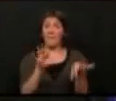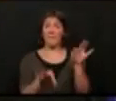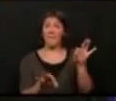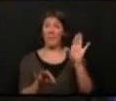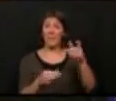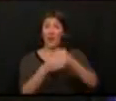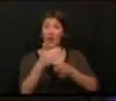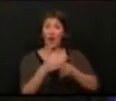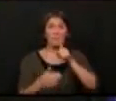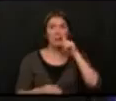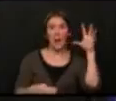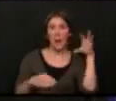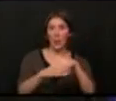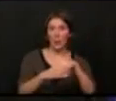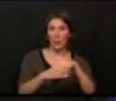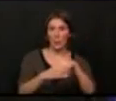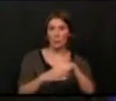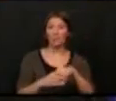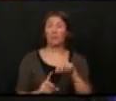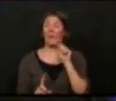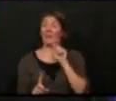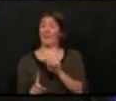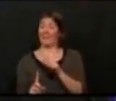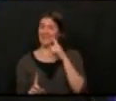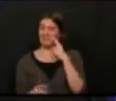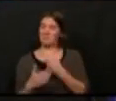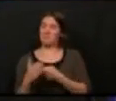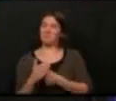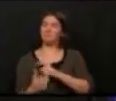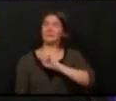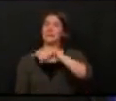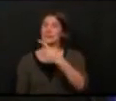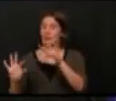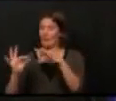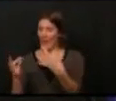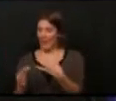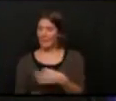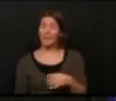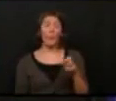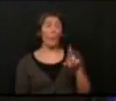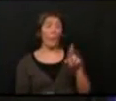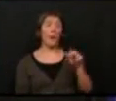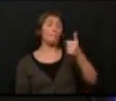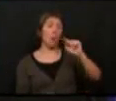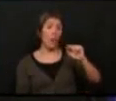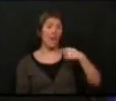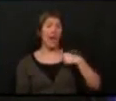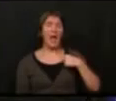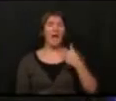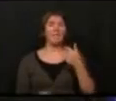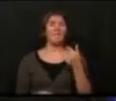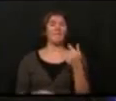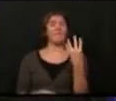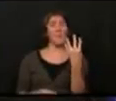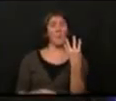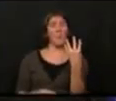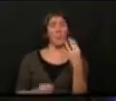program for single-family residences and multifamily residences with four or fewer